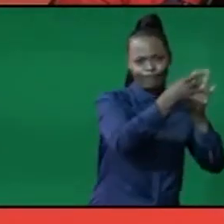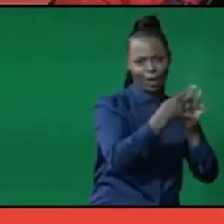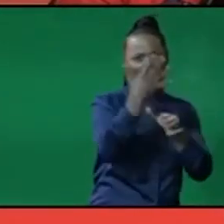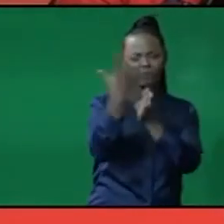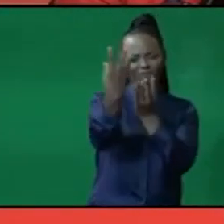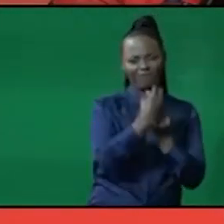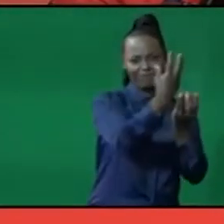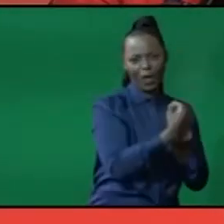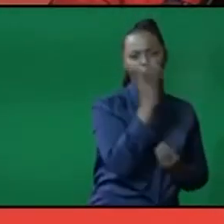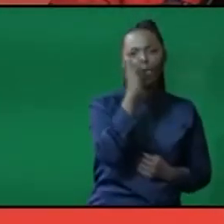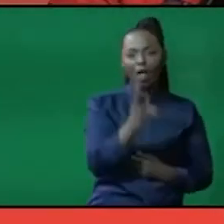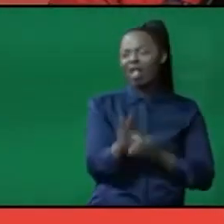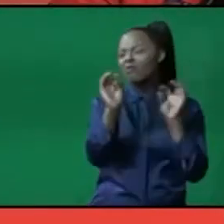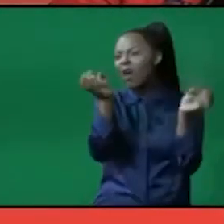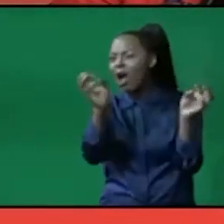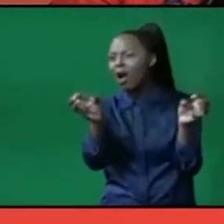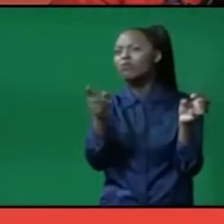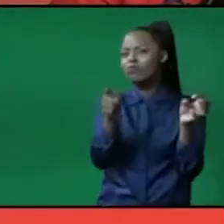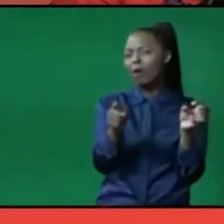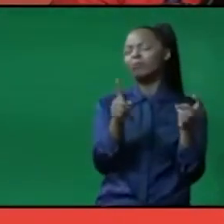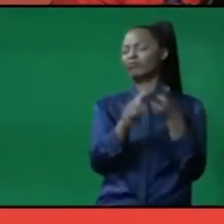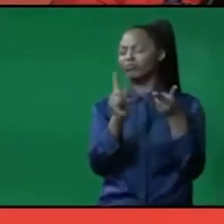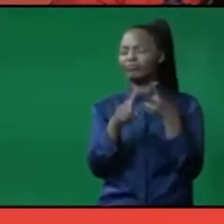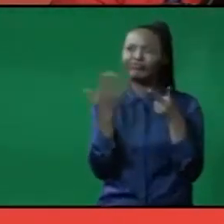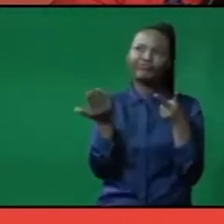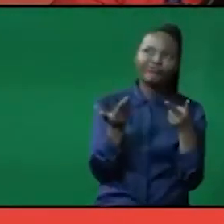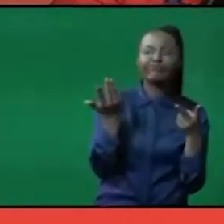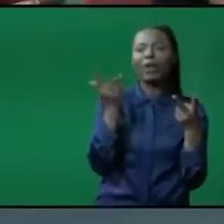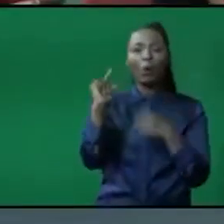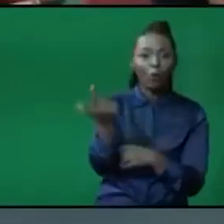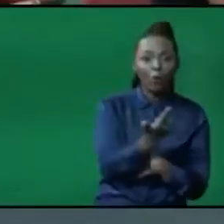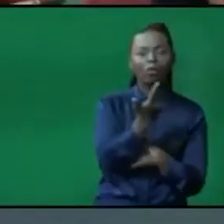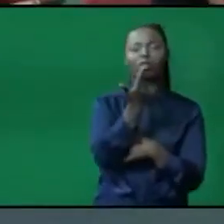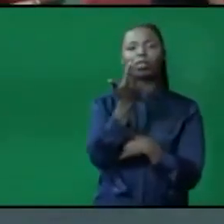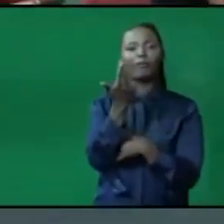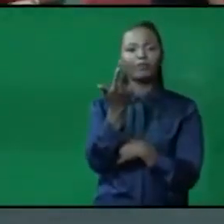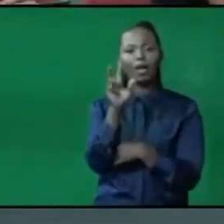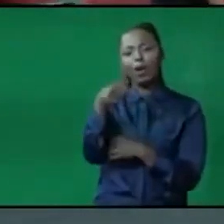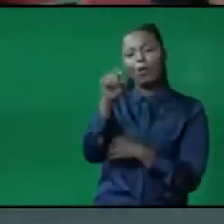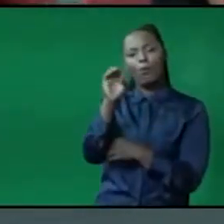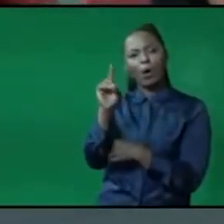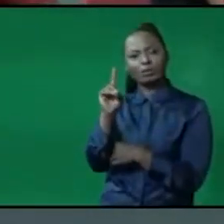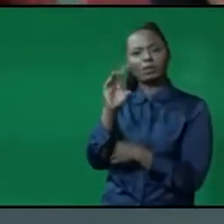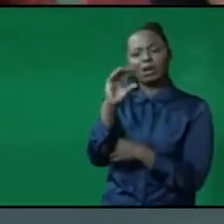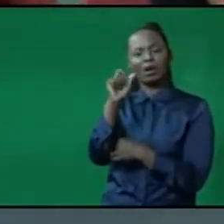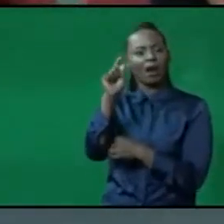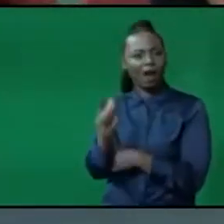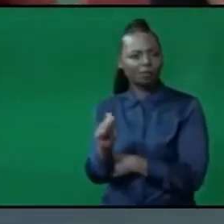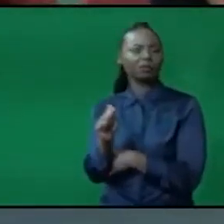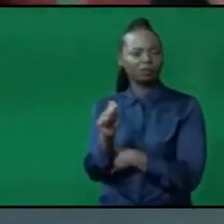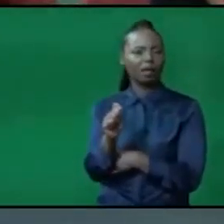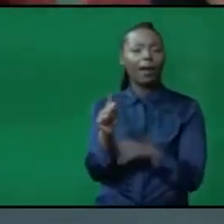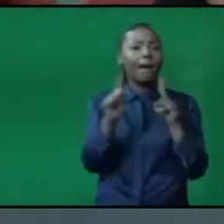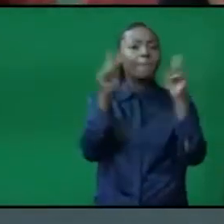newspapers, radio stations. We're going to work with all the podcasters. But we can't go